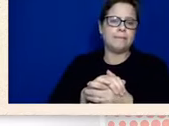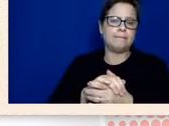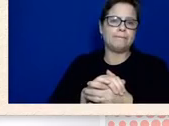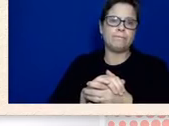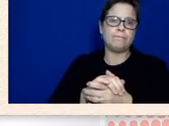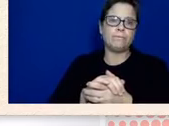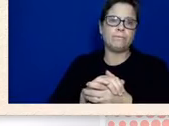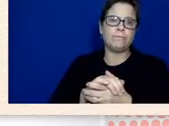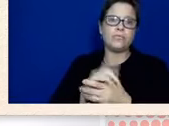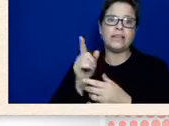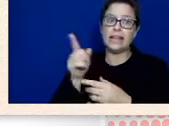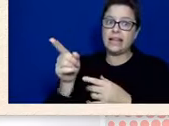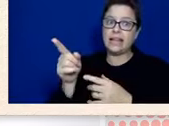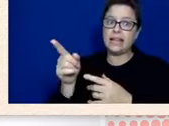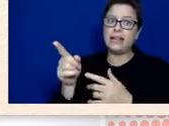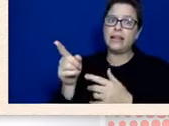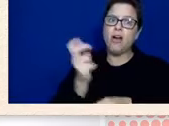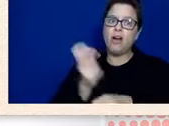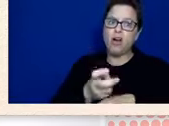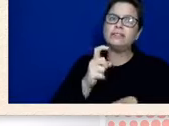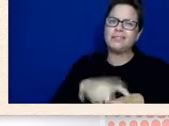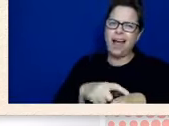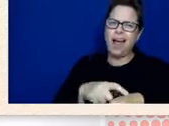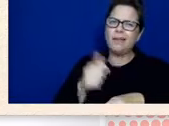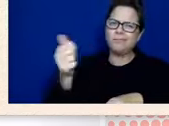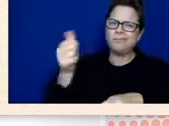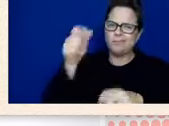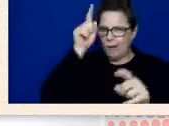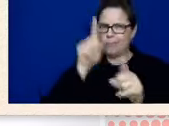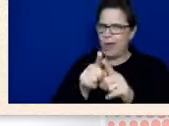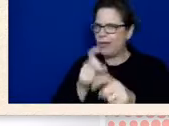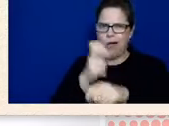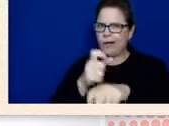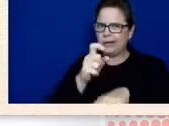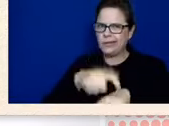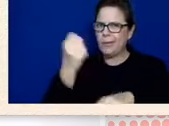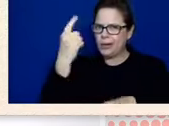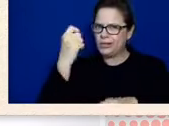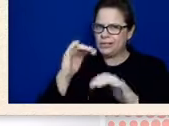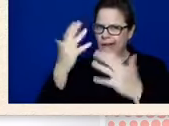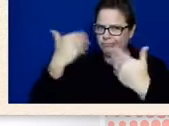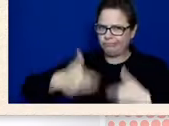She had a difficult time understanding, and my younger